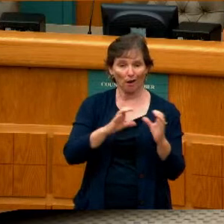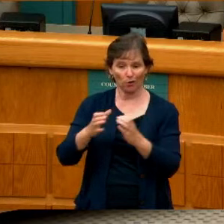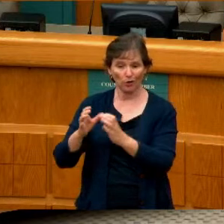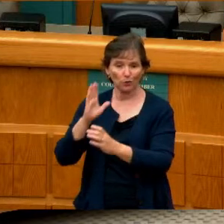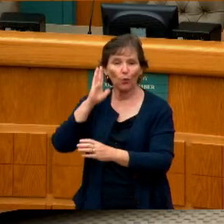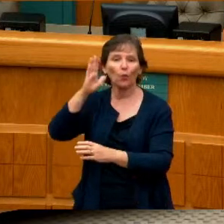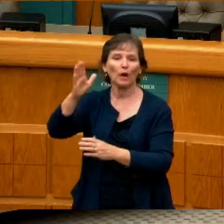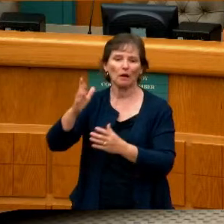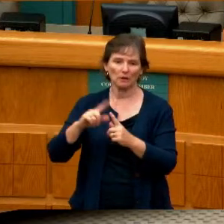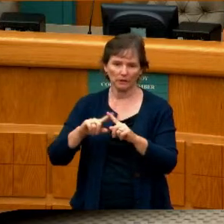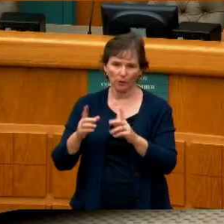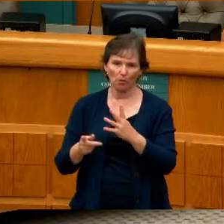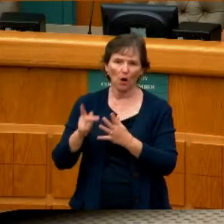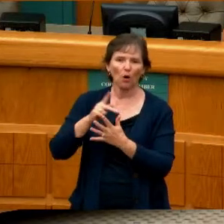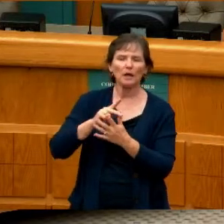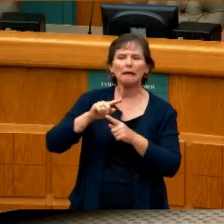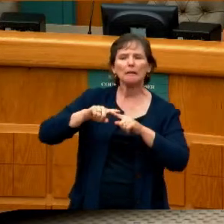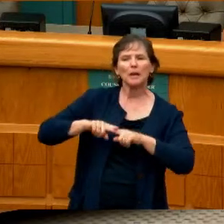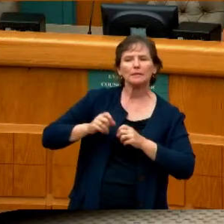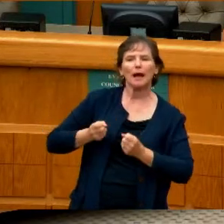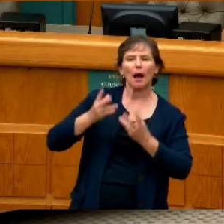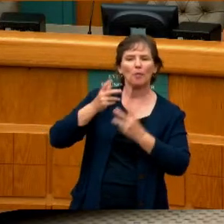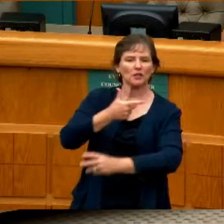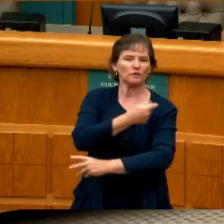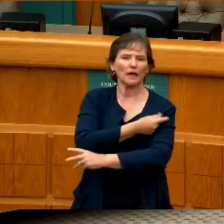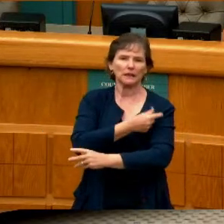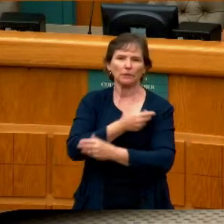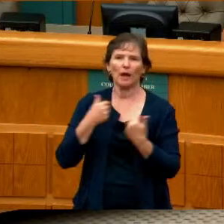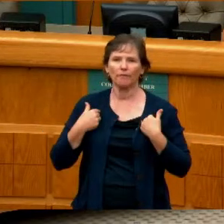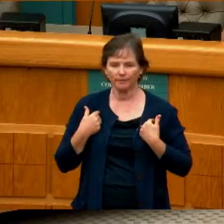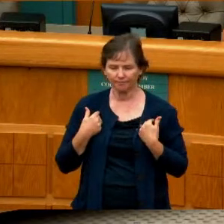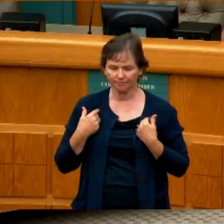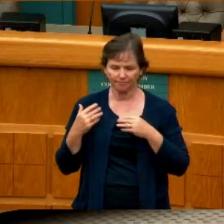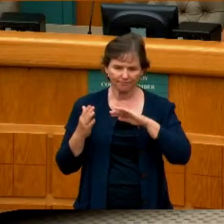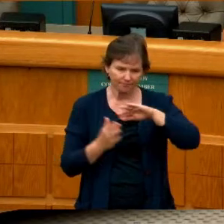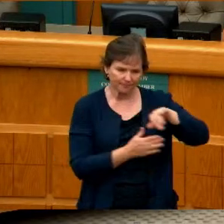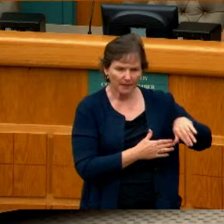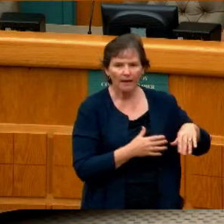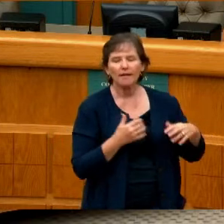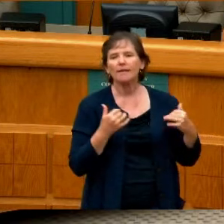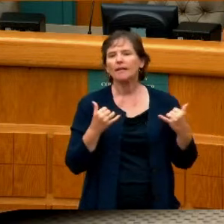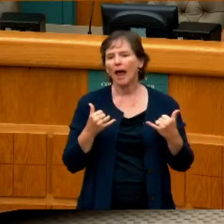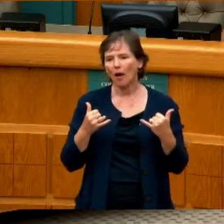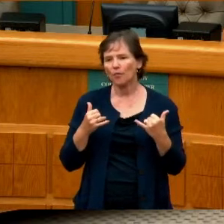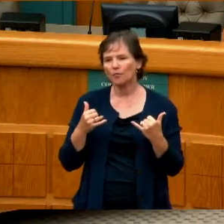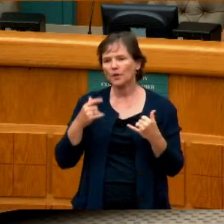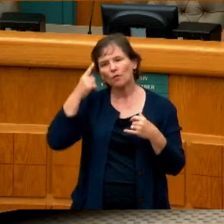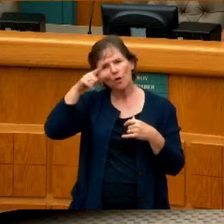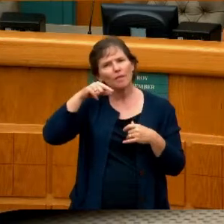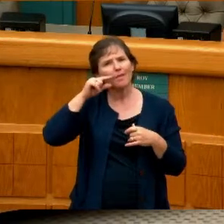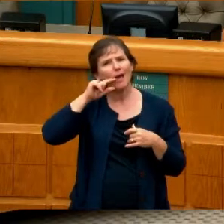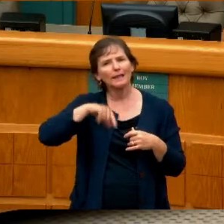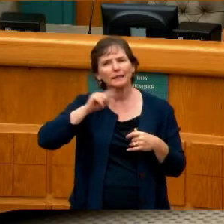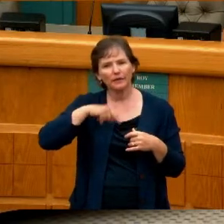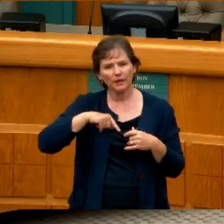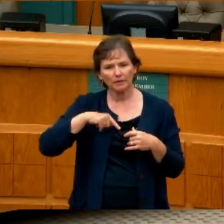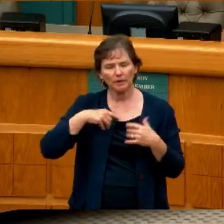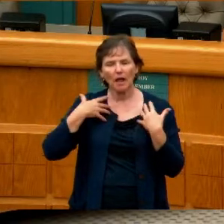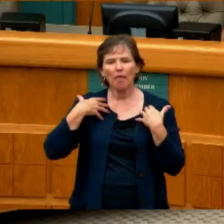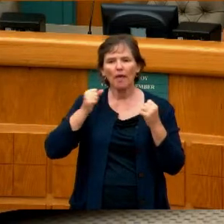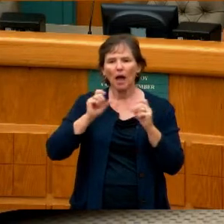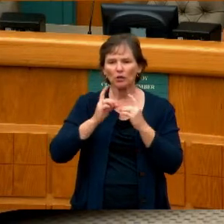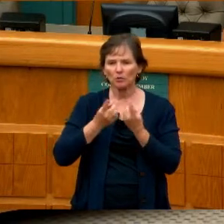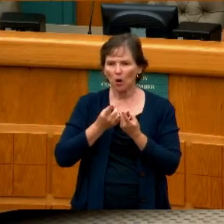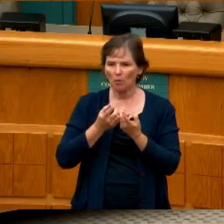have not given us the priority groups for the other categories at this time. So I'm going to change gears for just a few minutes